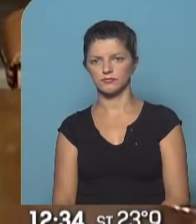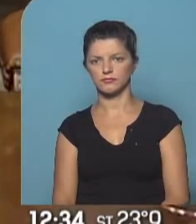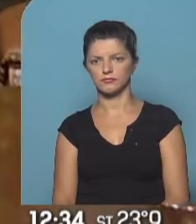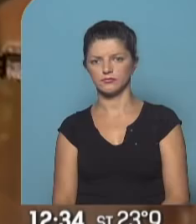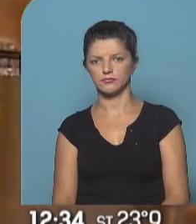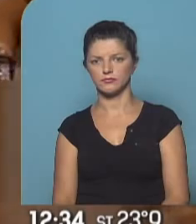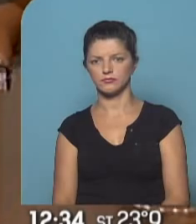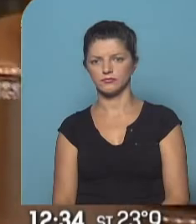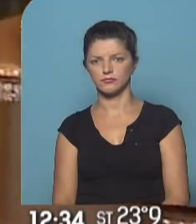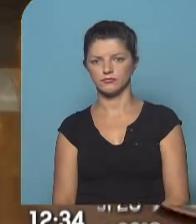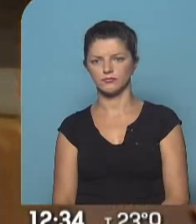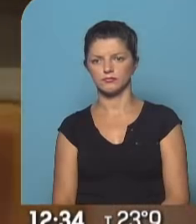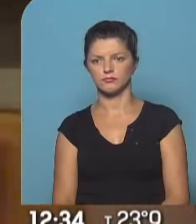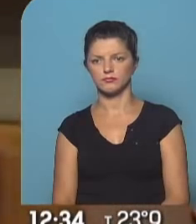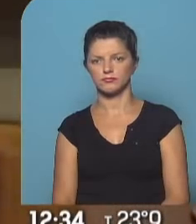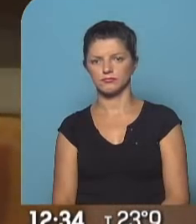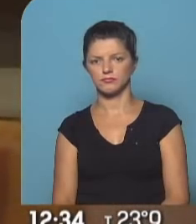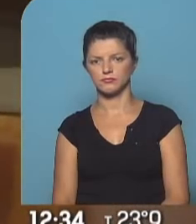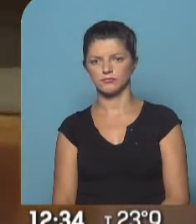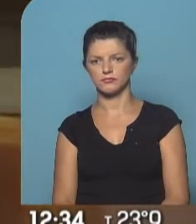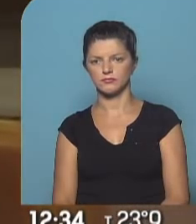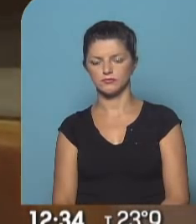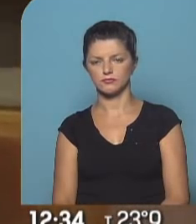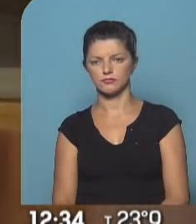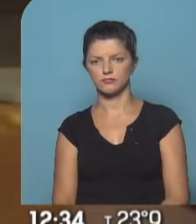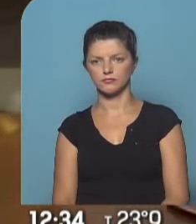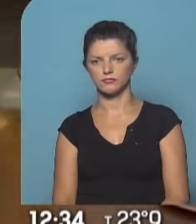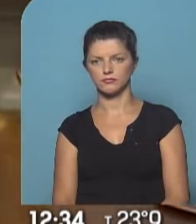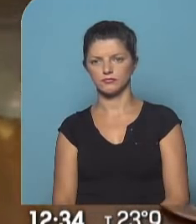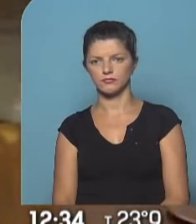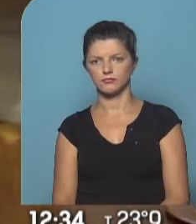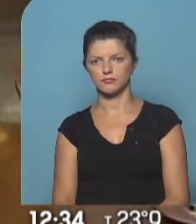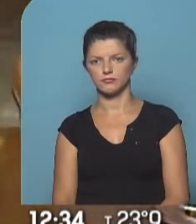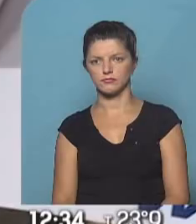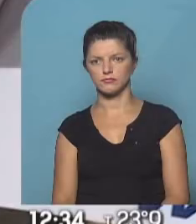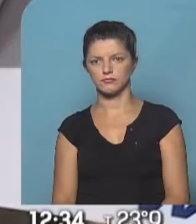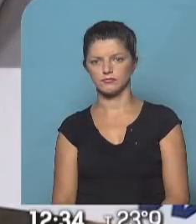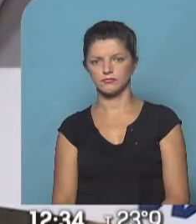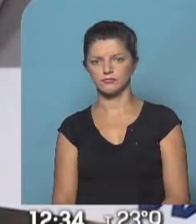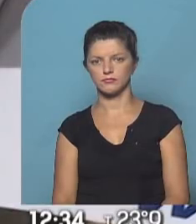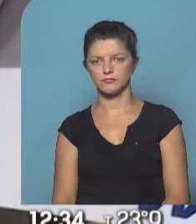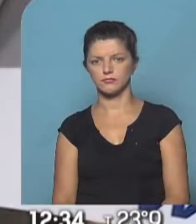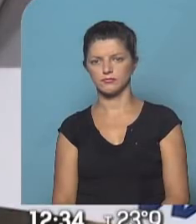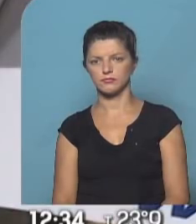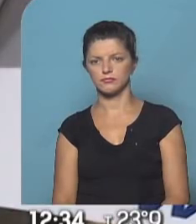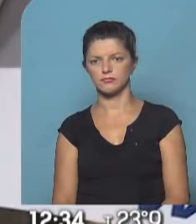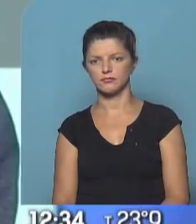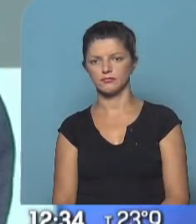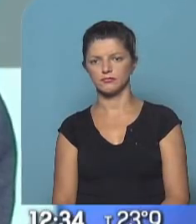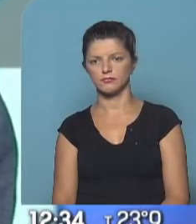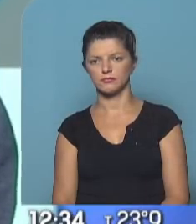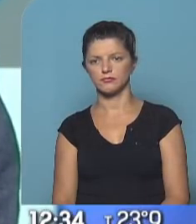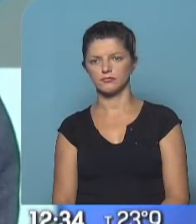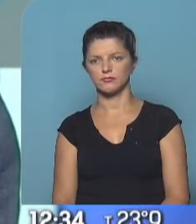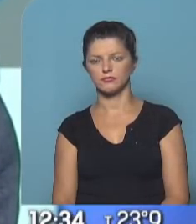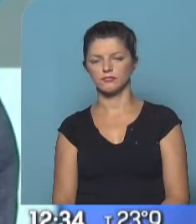Thank you. I don't talk to him. I don't talk to him. That's just a misnomer. Thank you. He says, I authorized zero access to the